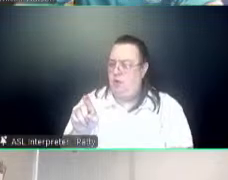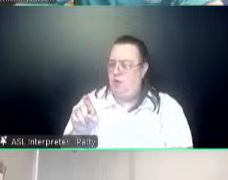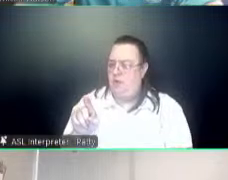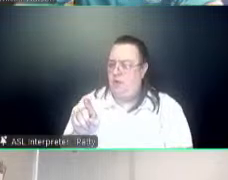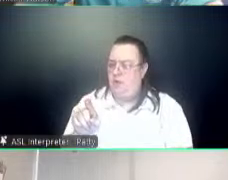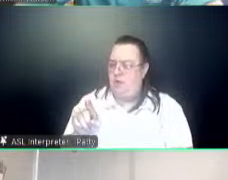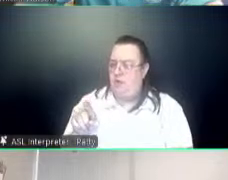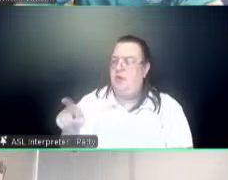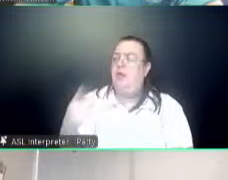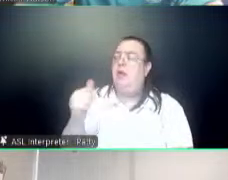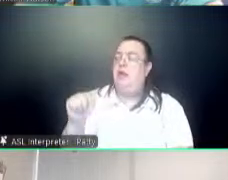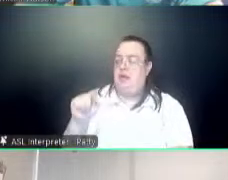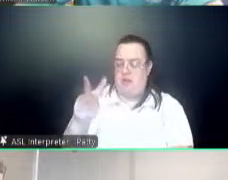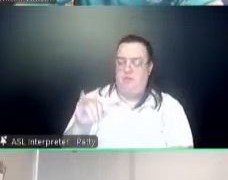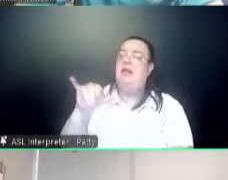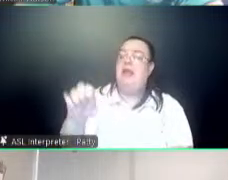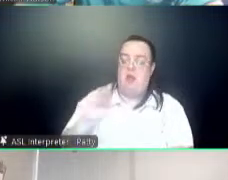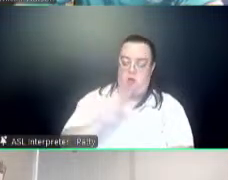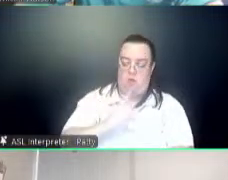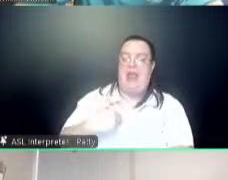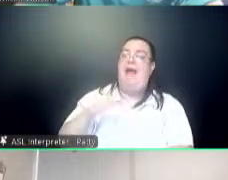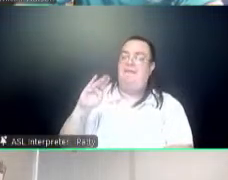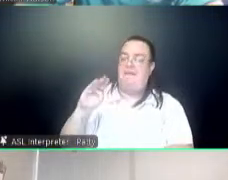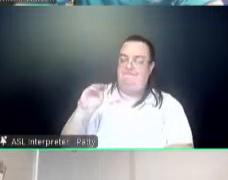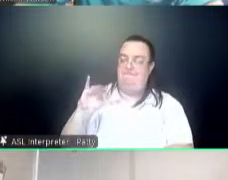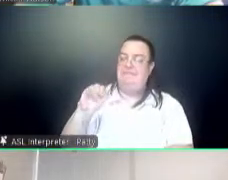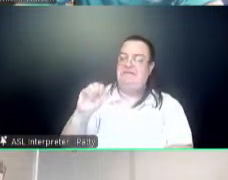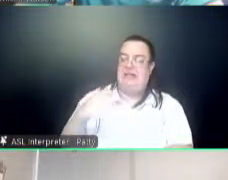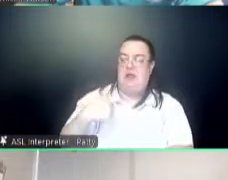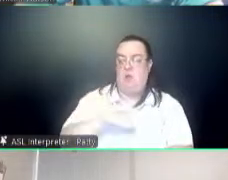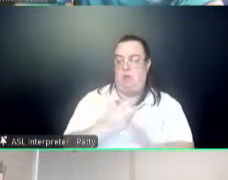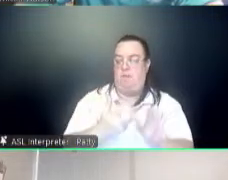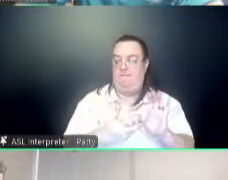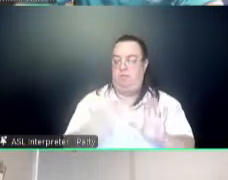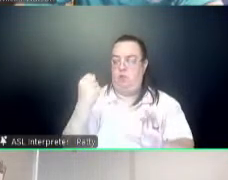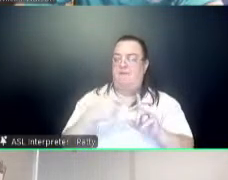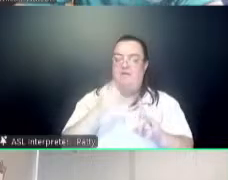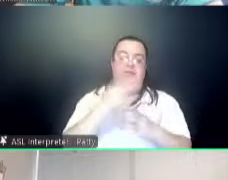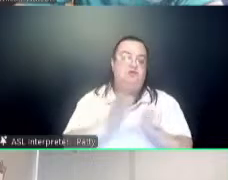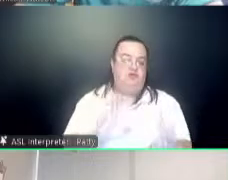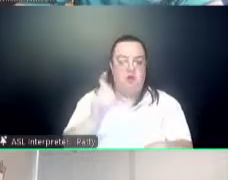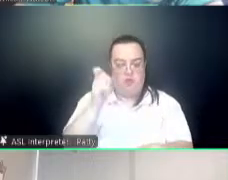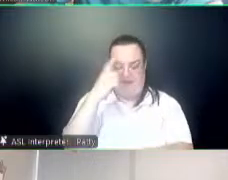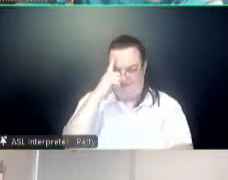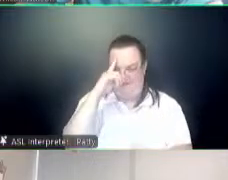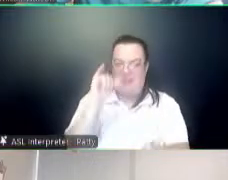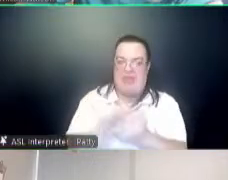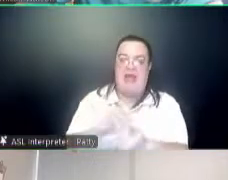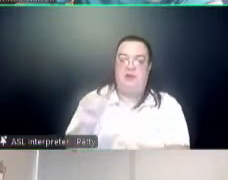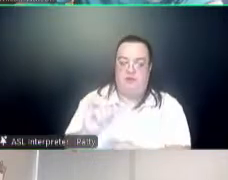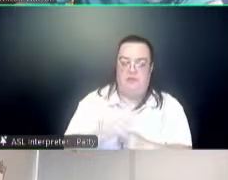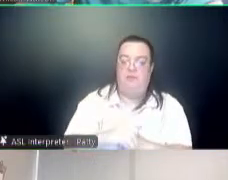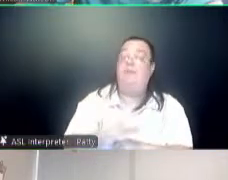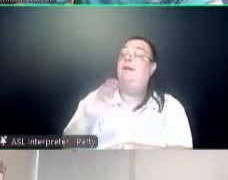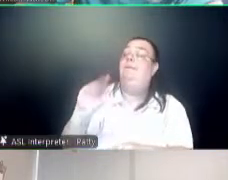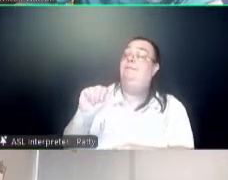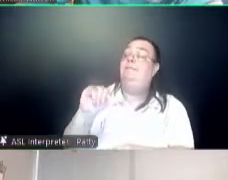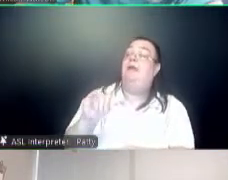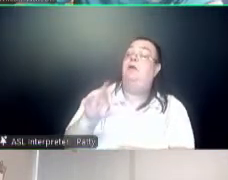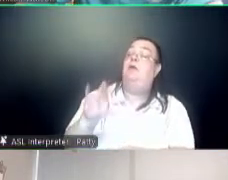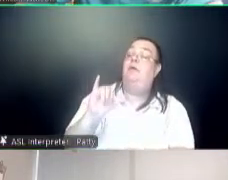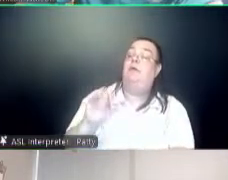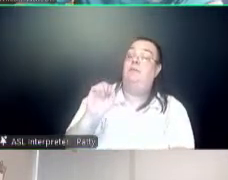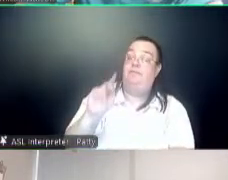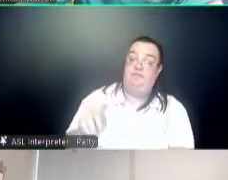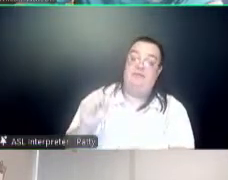Yes, we have a miscellaneous that we could pull from as well out of the general government. Okay. Yeah. All right.